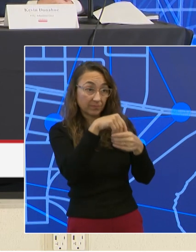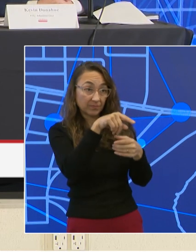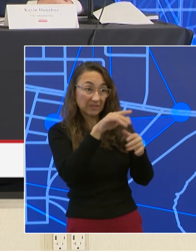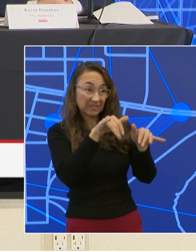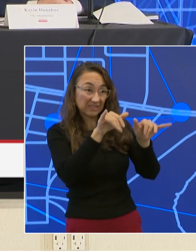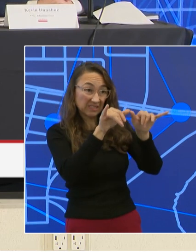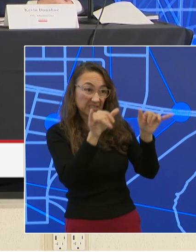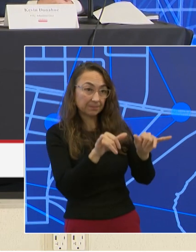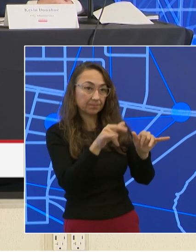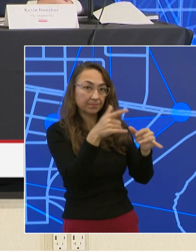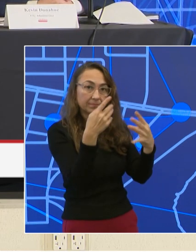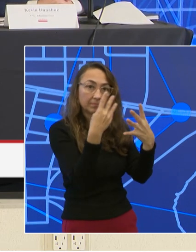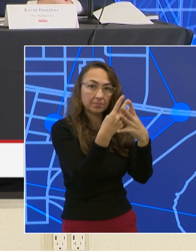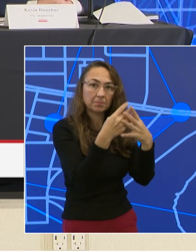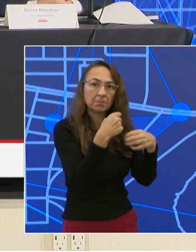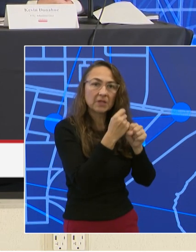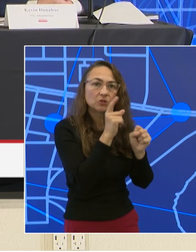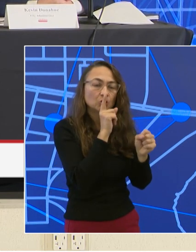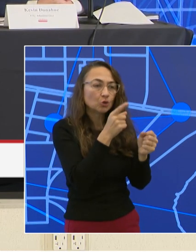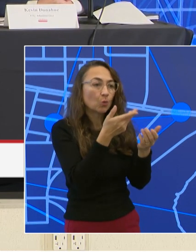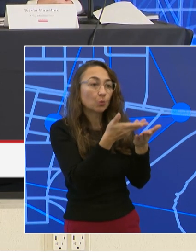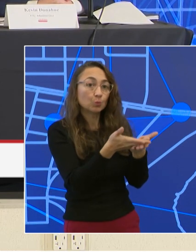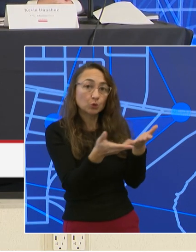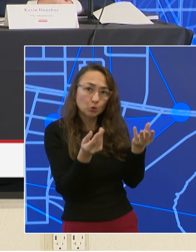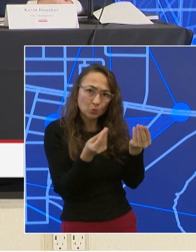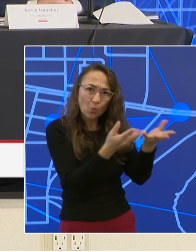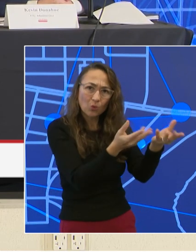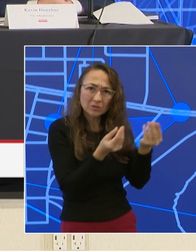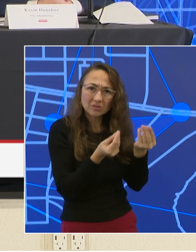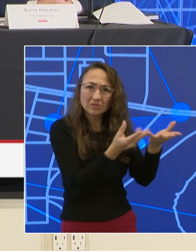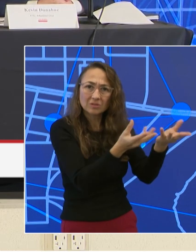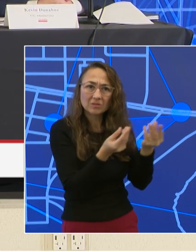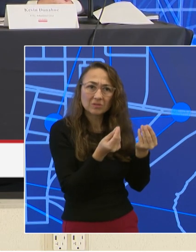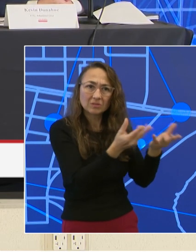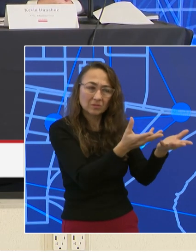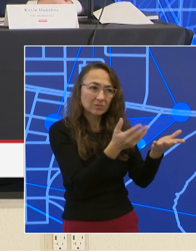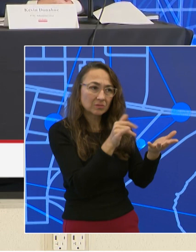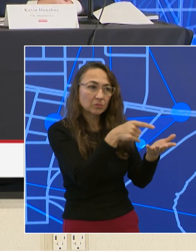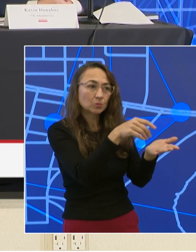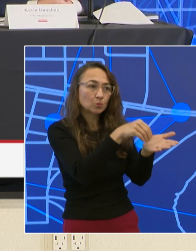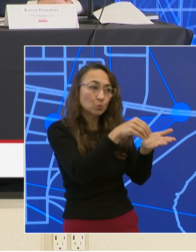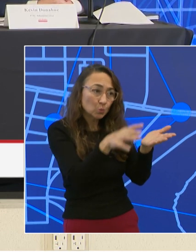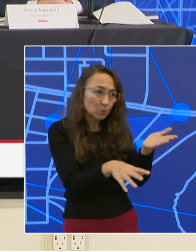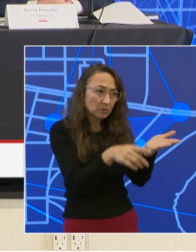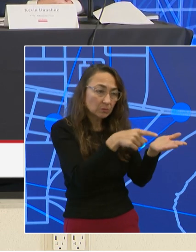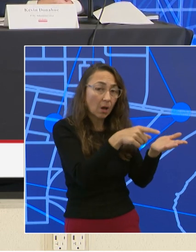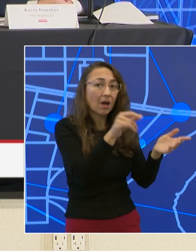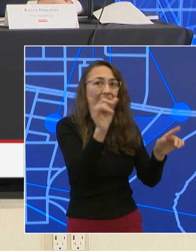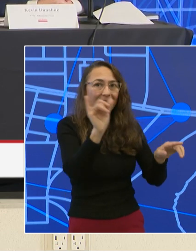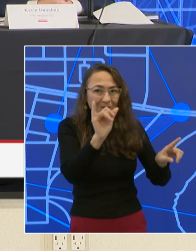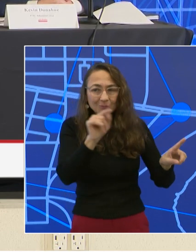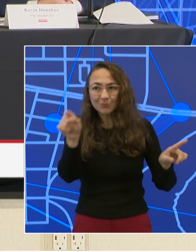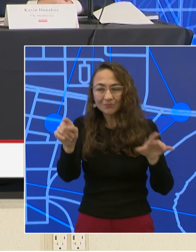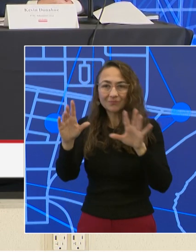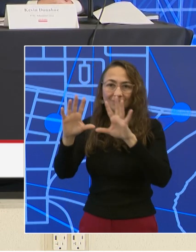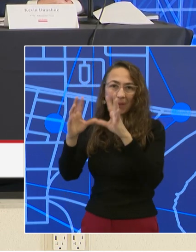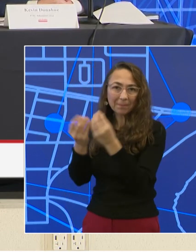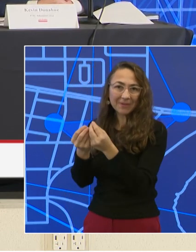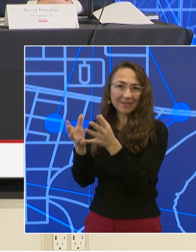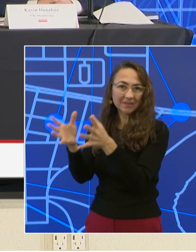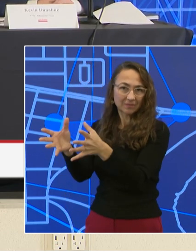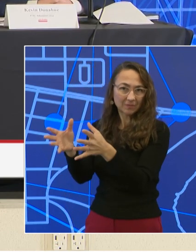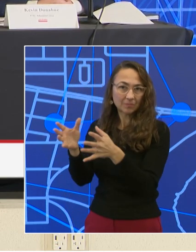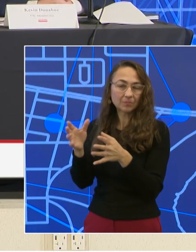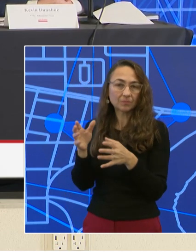provided not just for the young person but for the family as a whole. Yes, ma'am. Hi, Kate Ryan with WTOP, and just in connection with